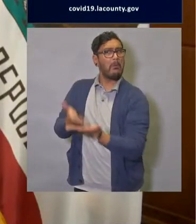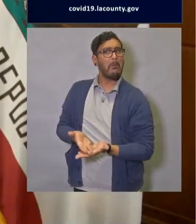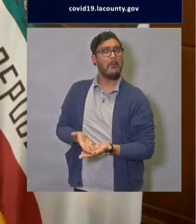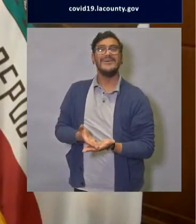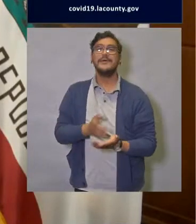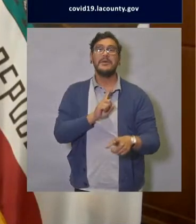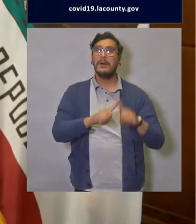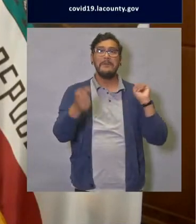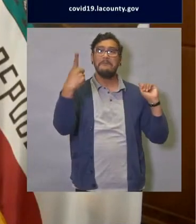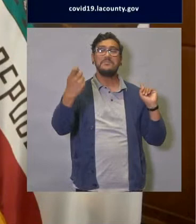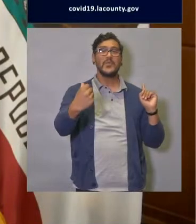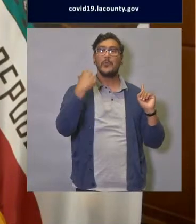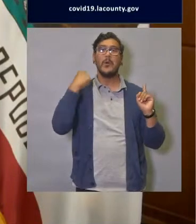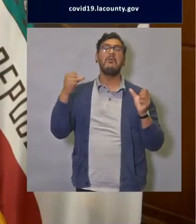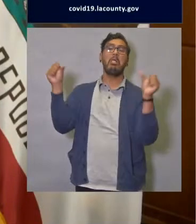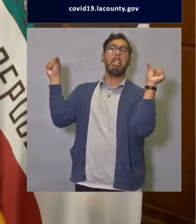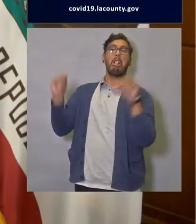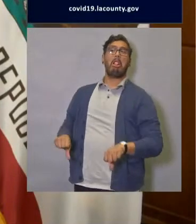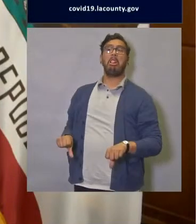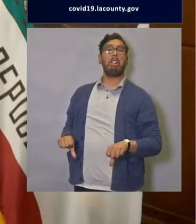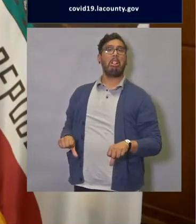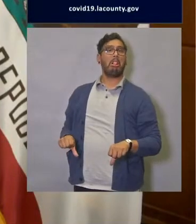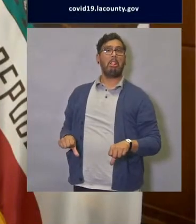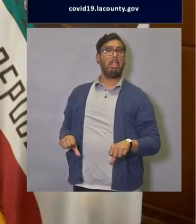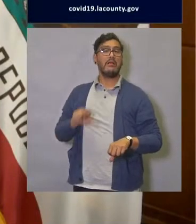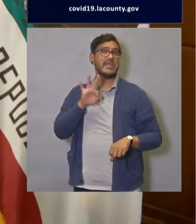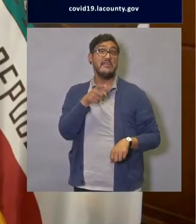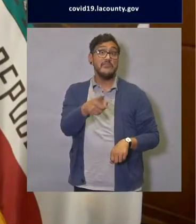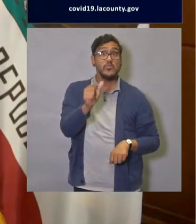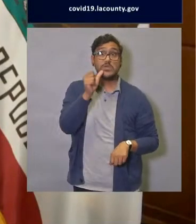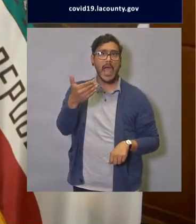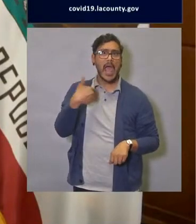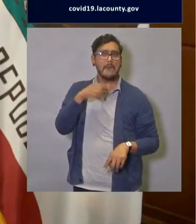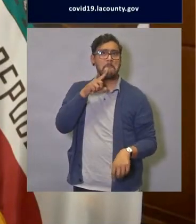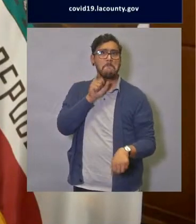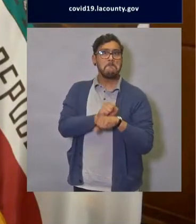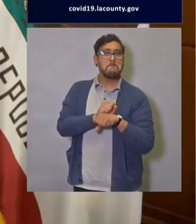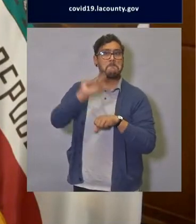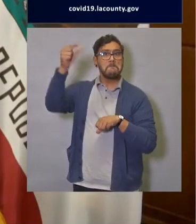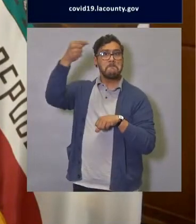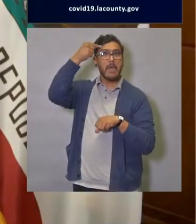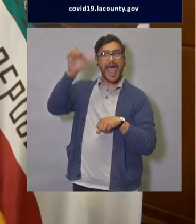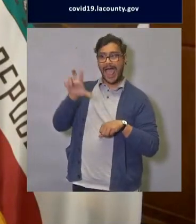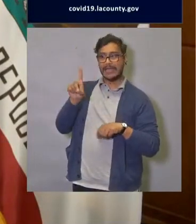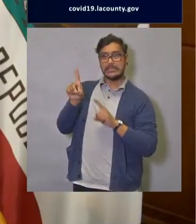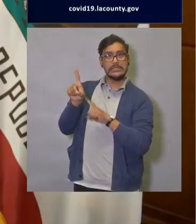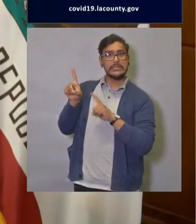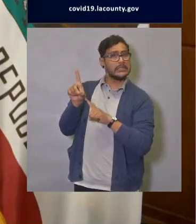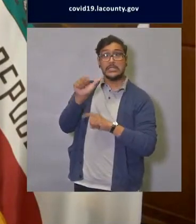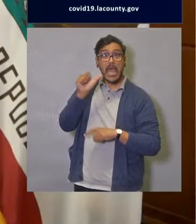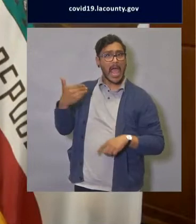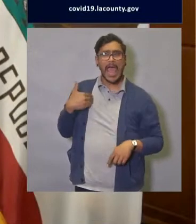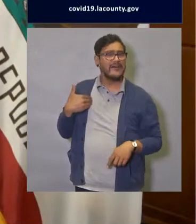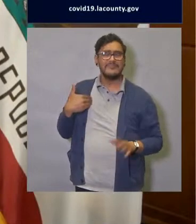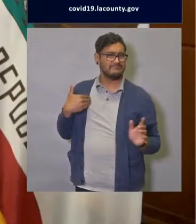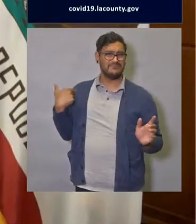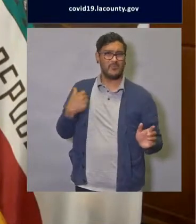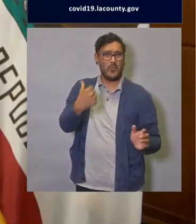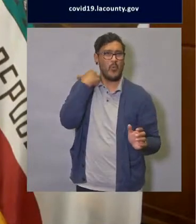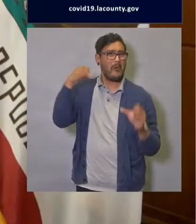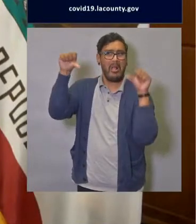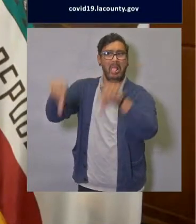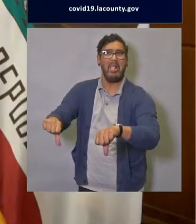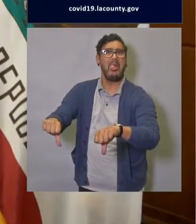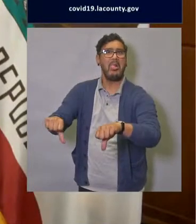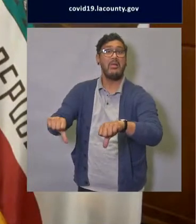turned away simply because they may not have a government-issued ID. We're providing regular trainings and reminders to our